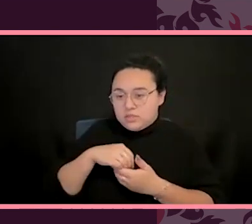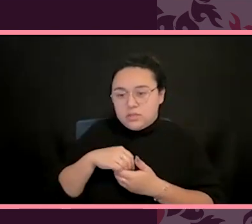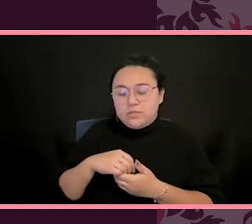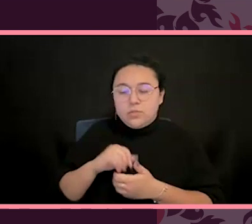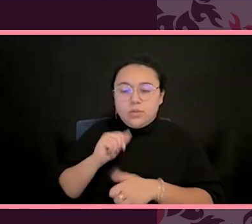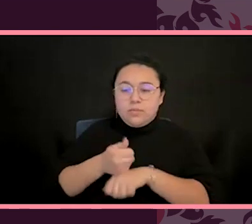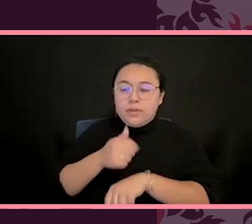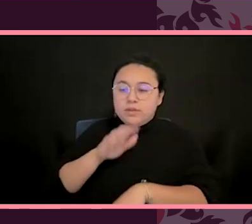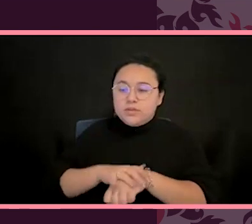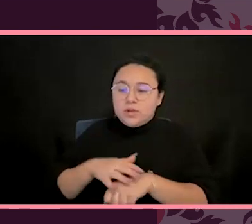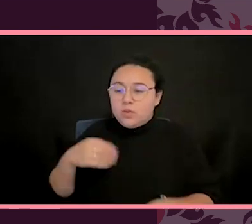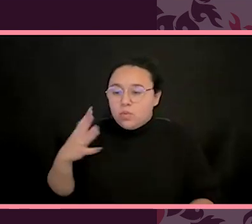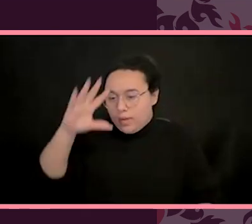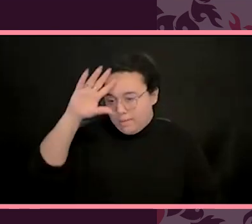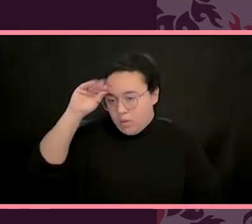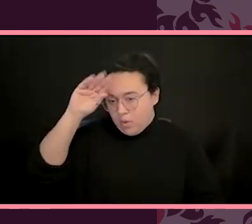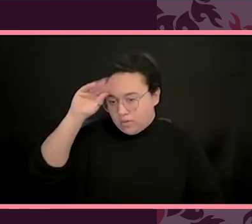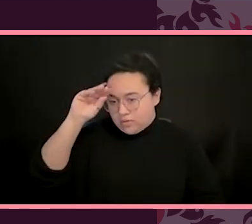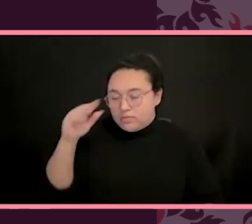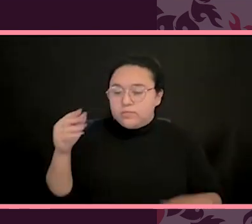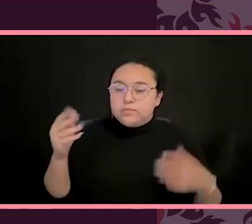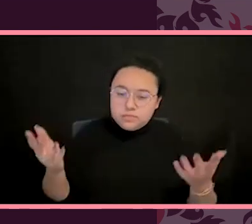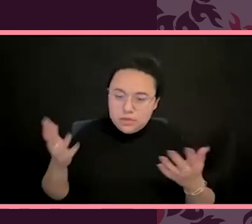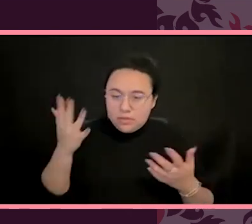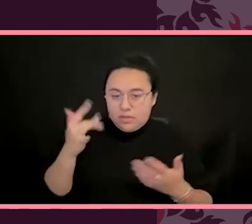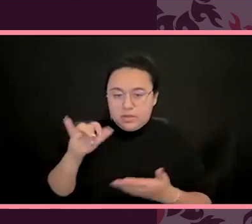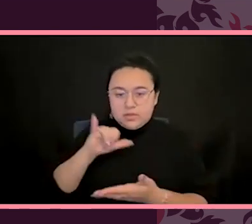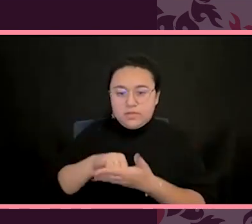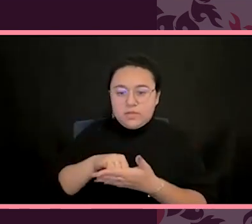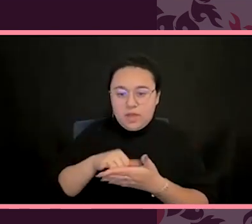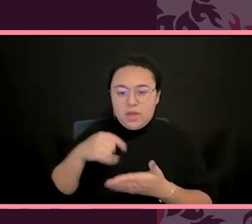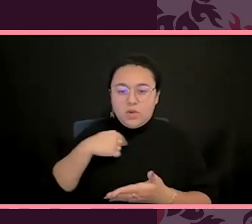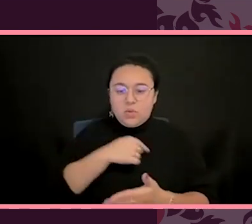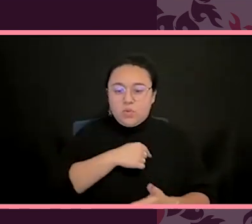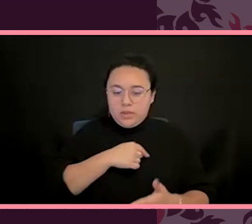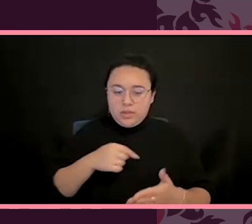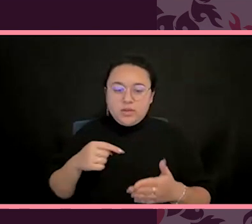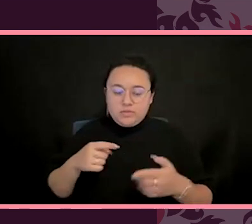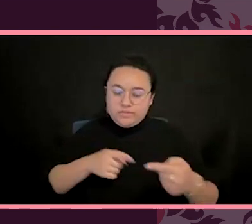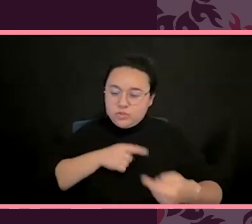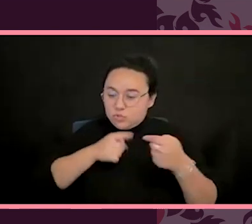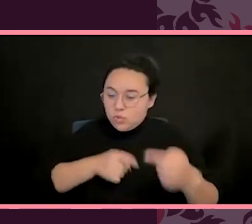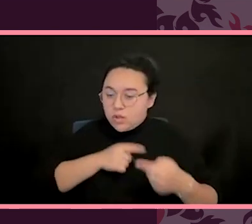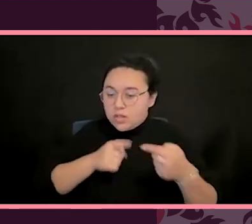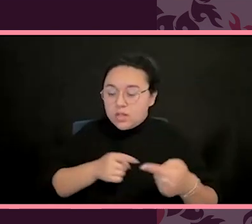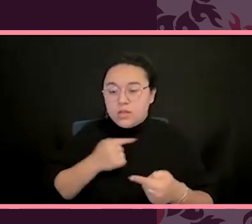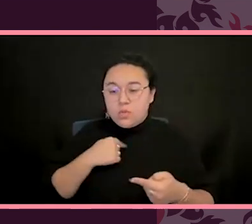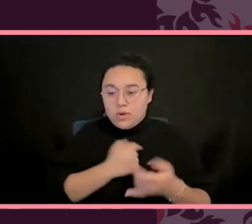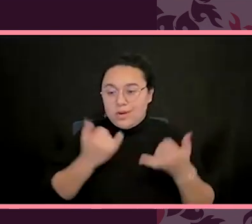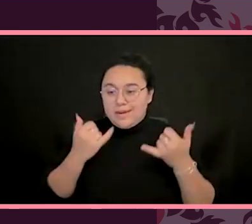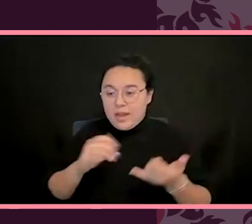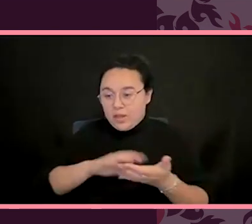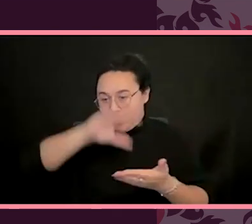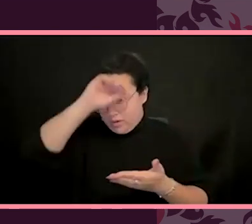based off of white boys. And so because of that, we have struggled, and we are just now learning